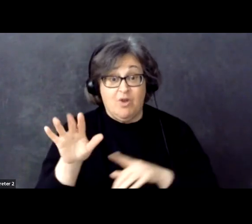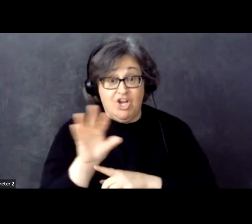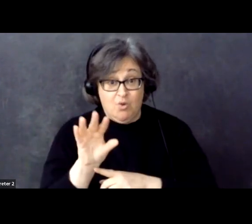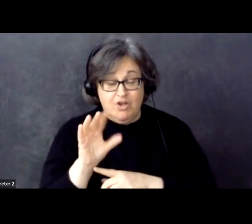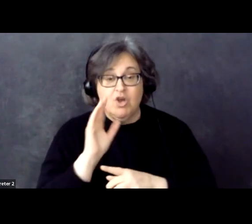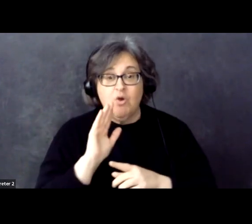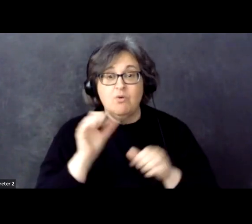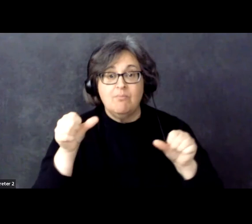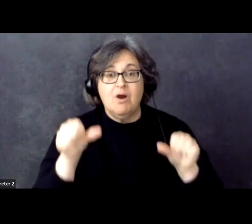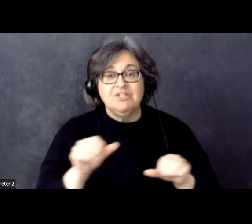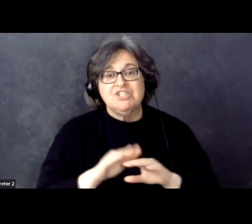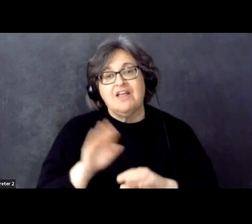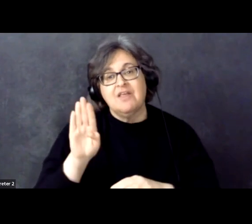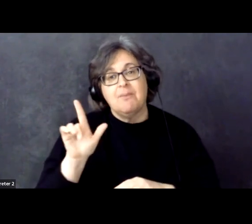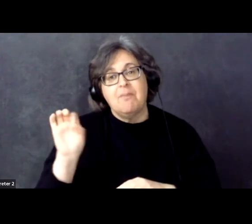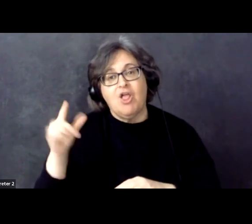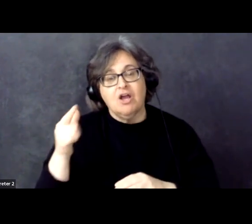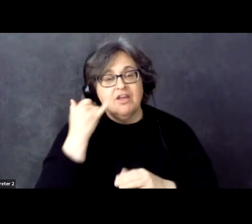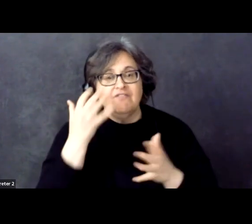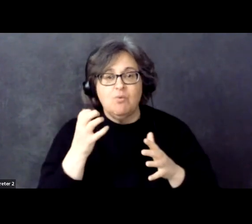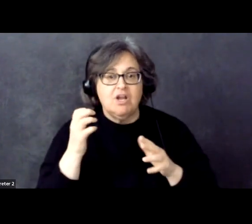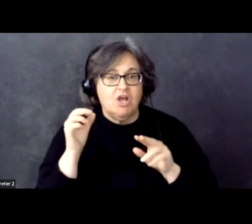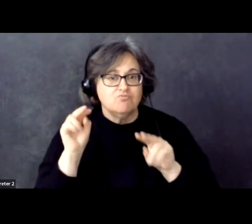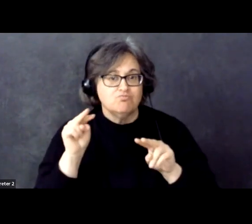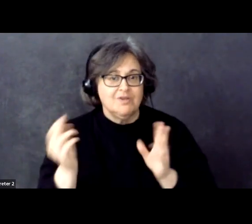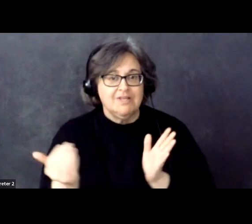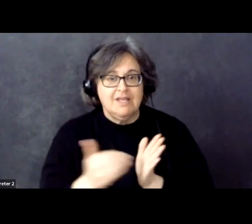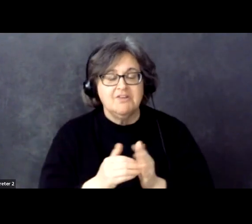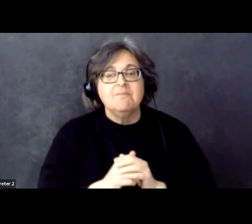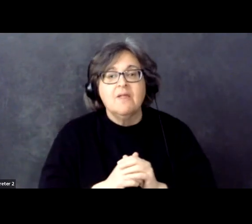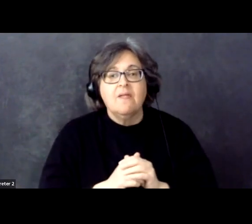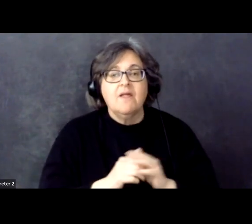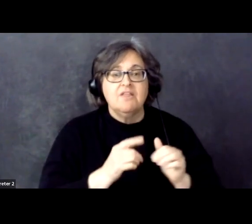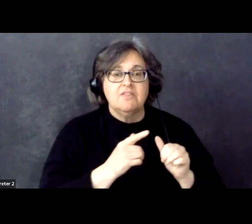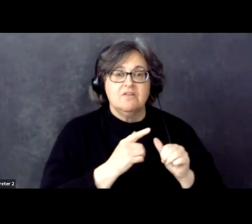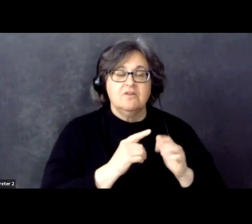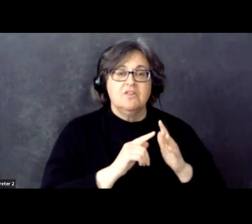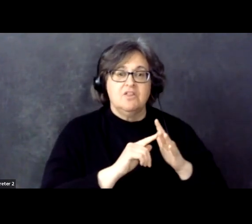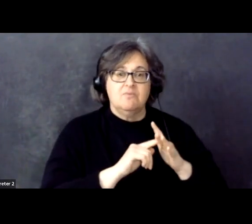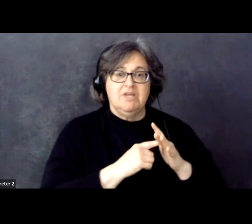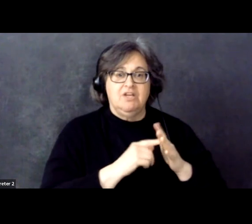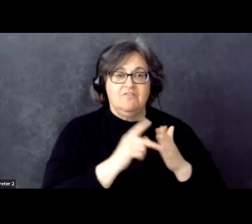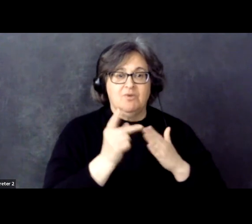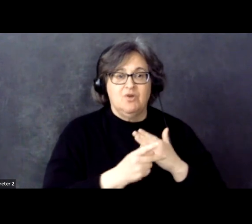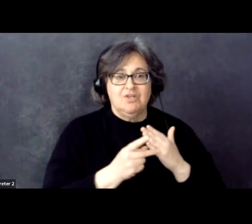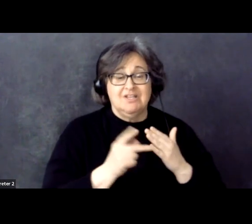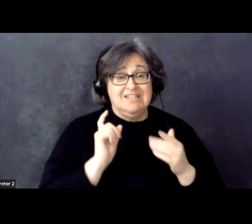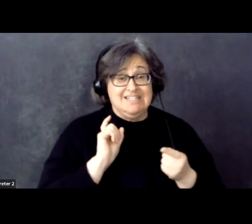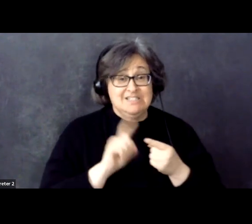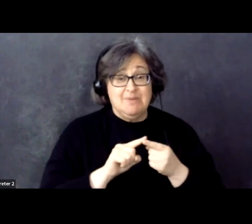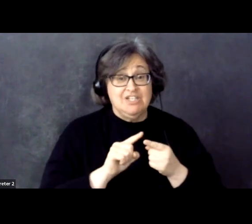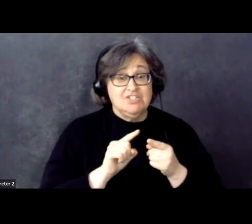published on our blog if you'd like to revisit it. I think I mentioned at the top of the program that a Spanish translation was going